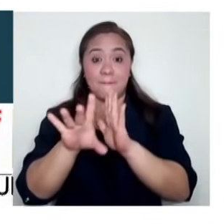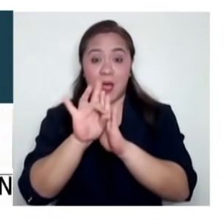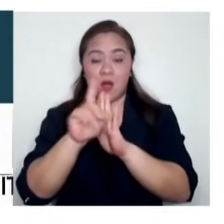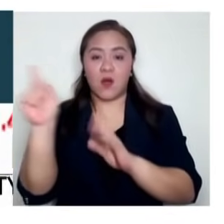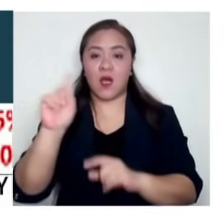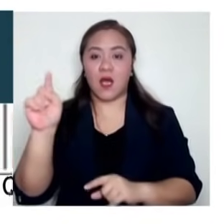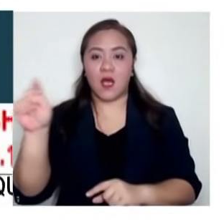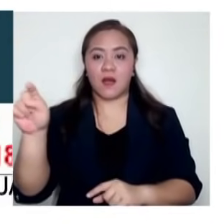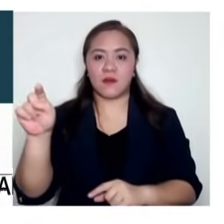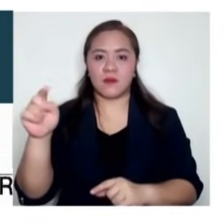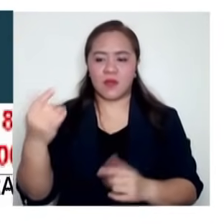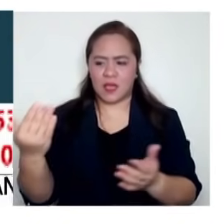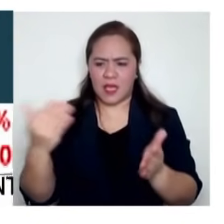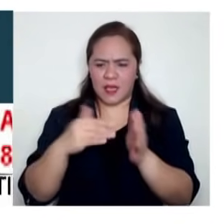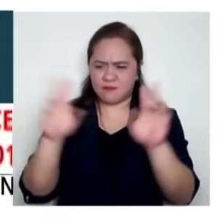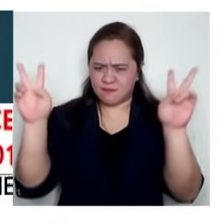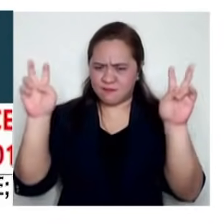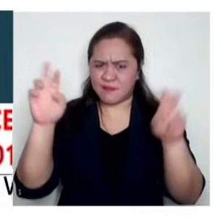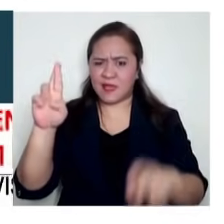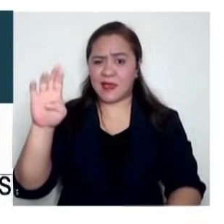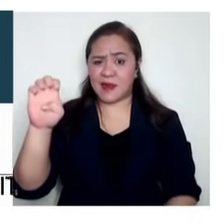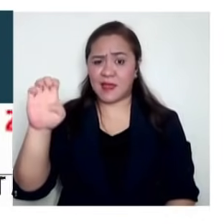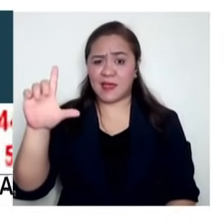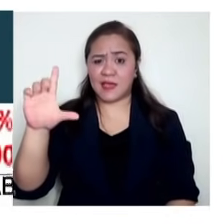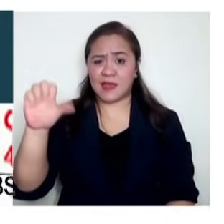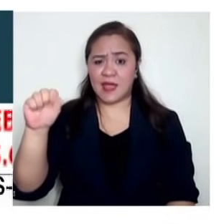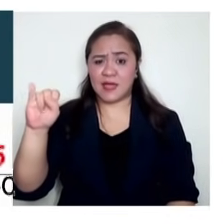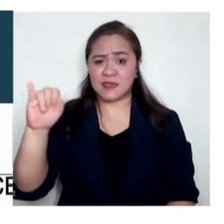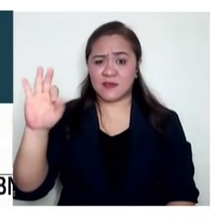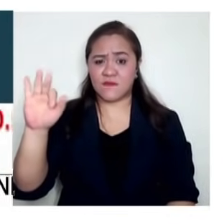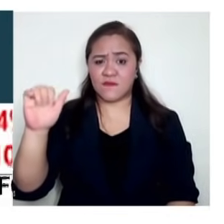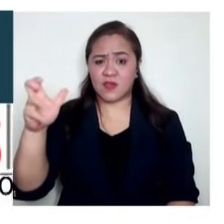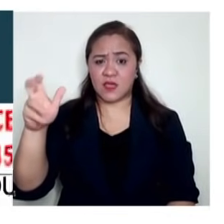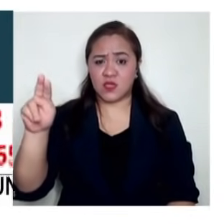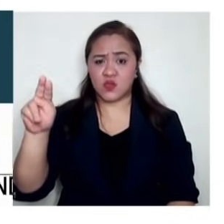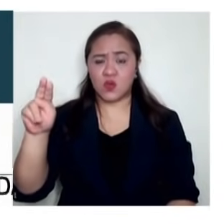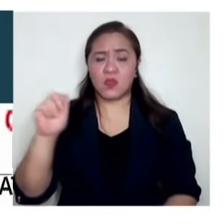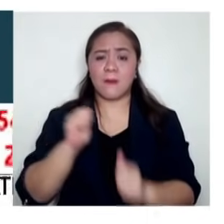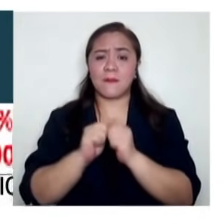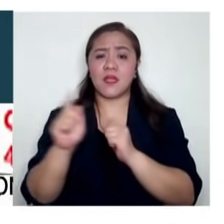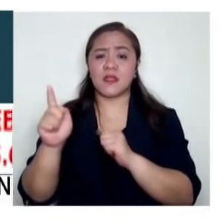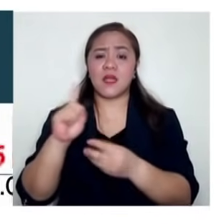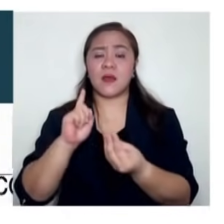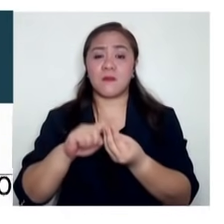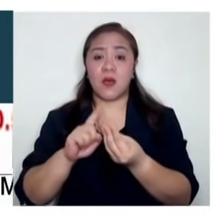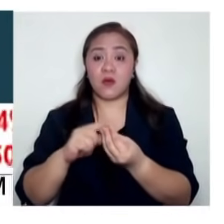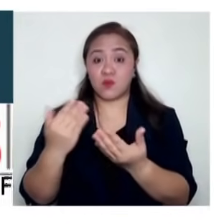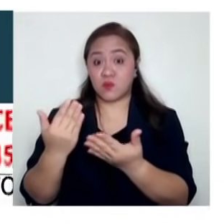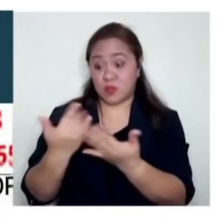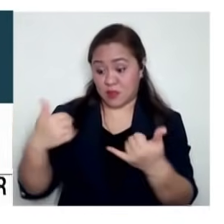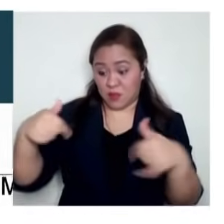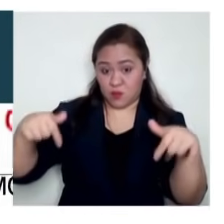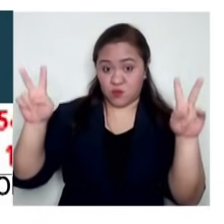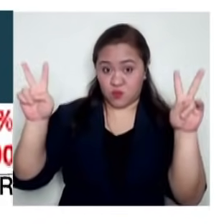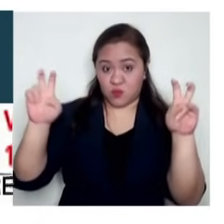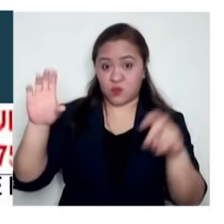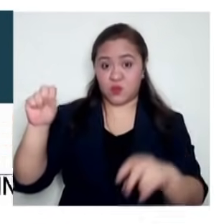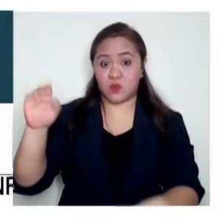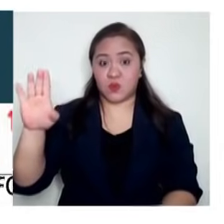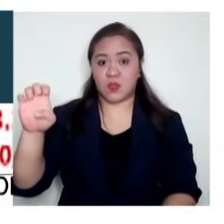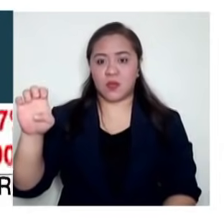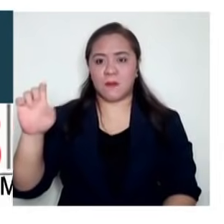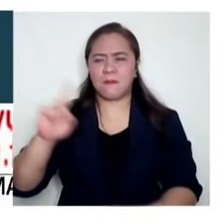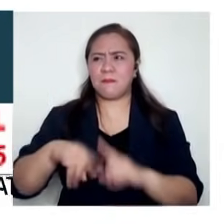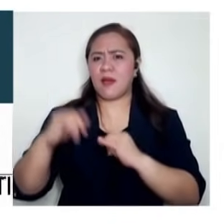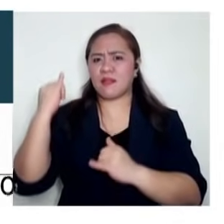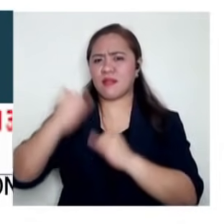the reclassification of these cases. He said that they were belatedly